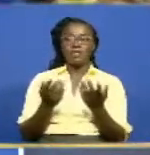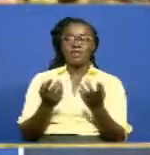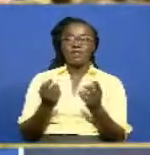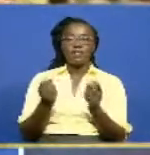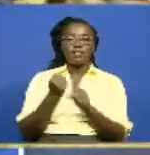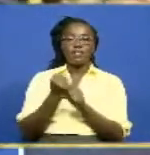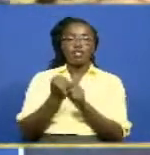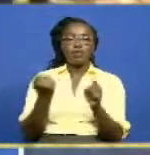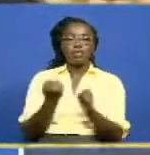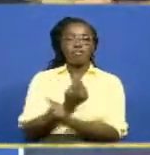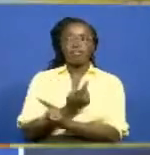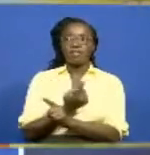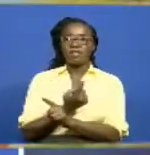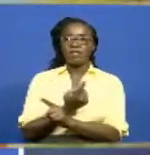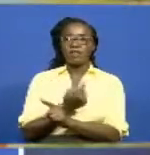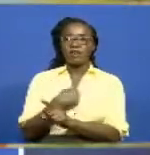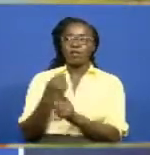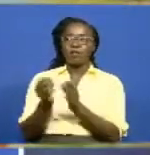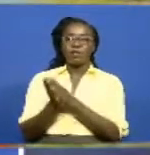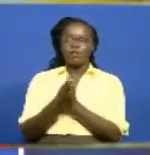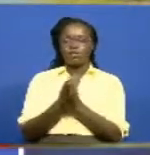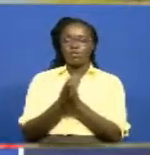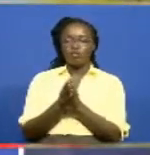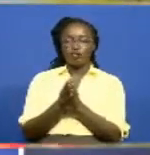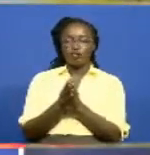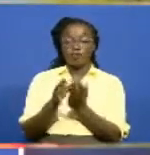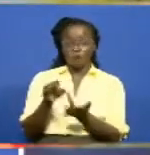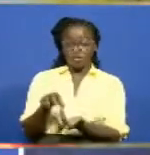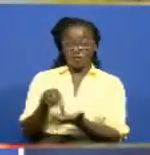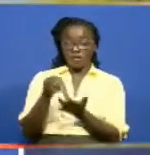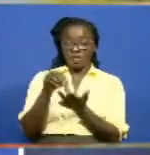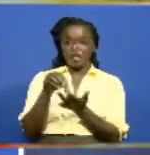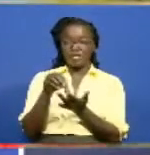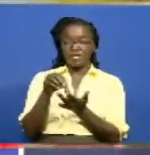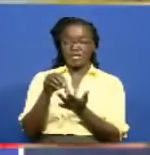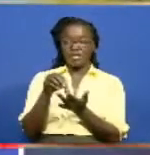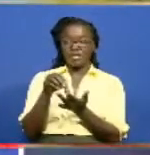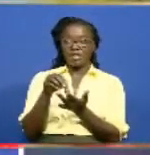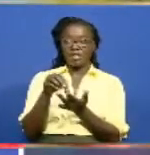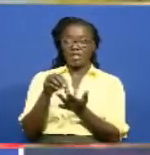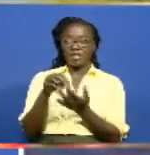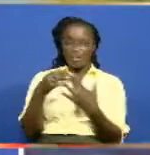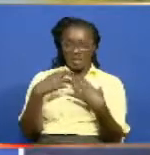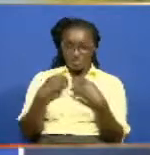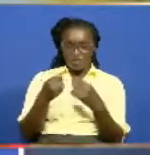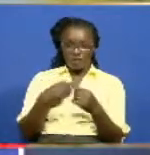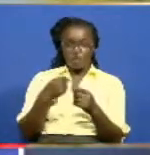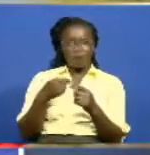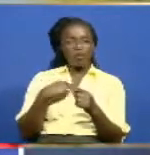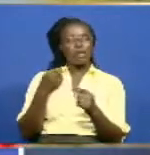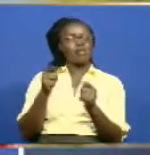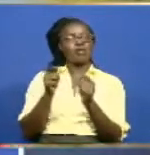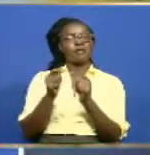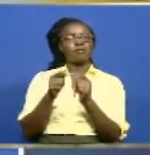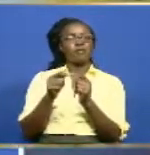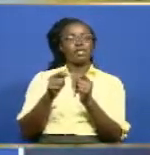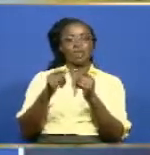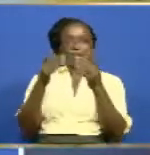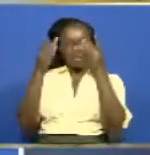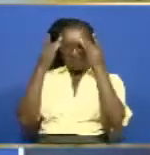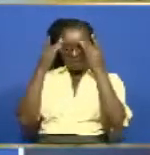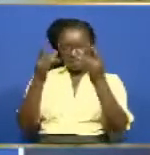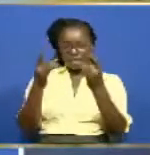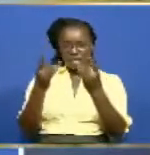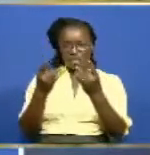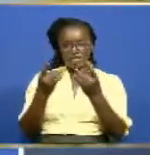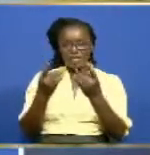And so my story is one of those unique ones where I have healed from my pain and I've decided to bear